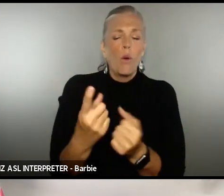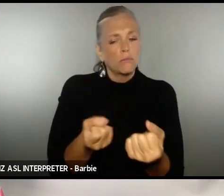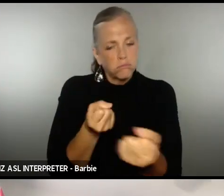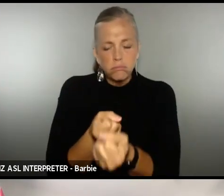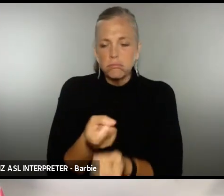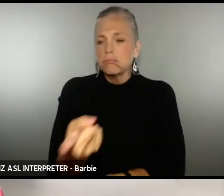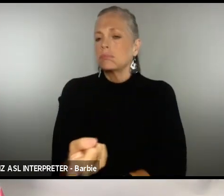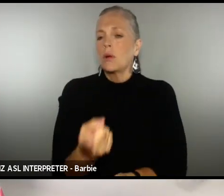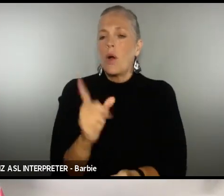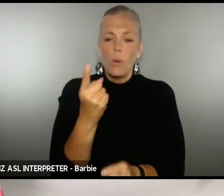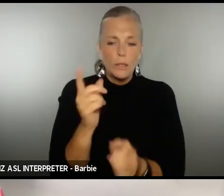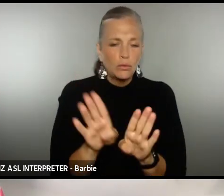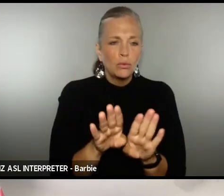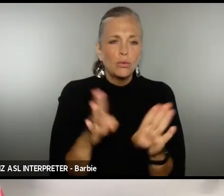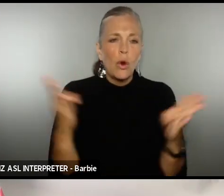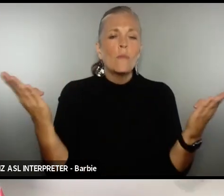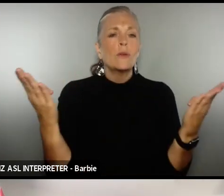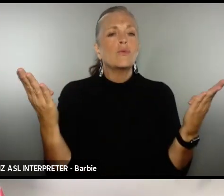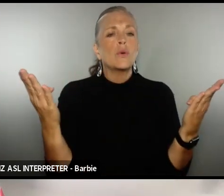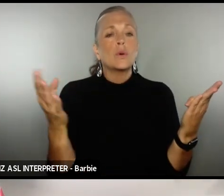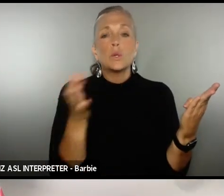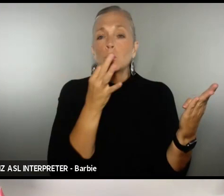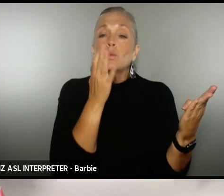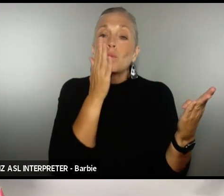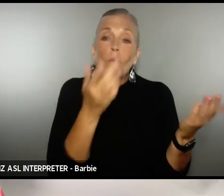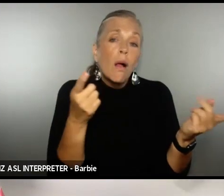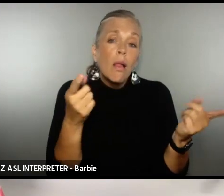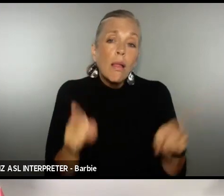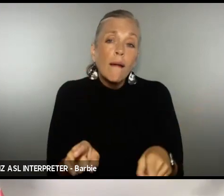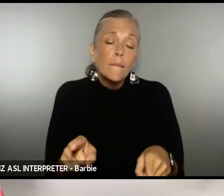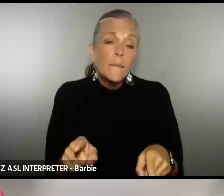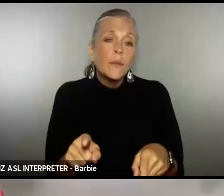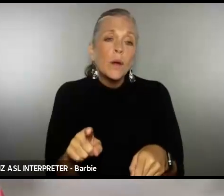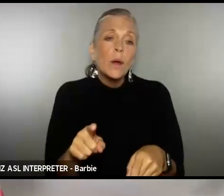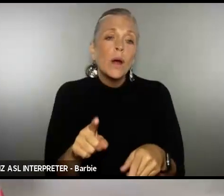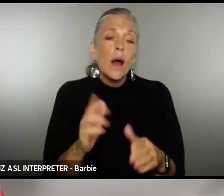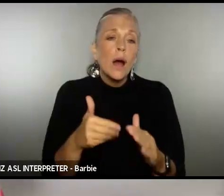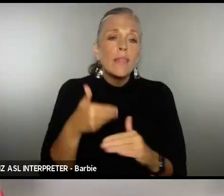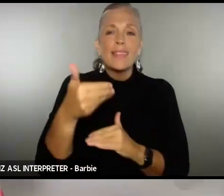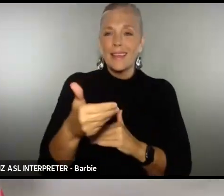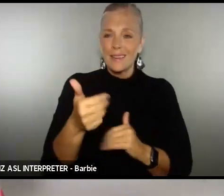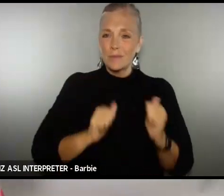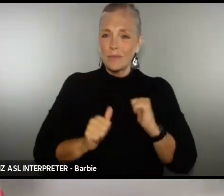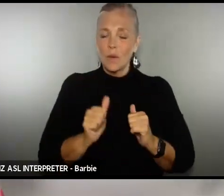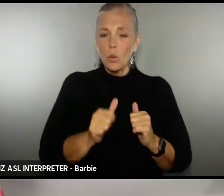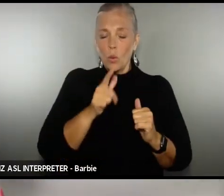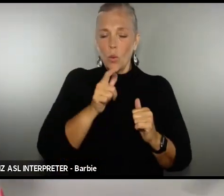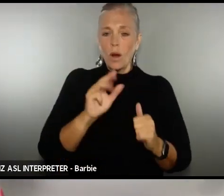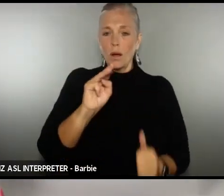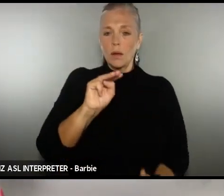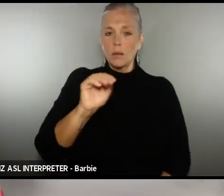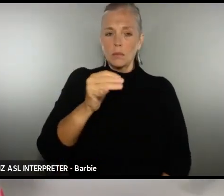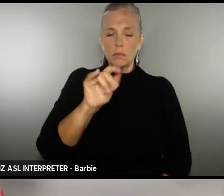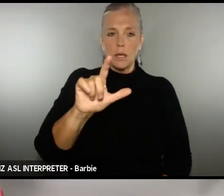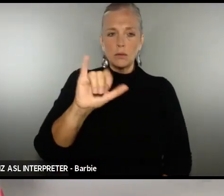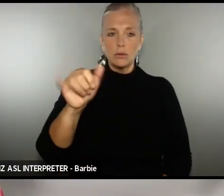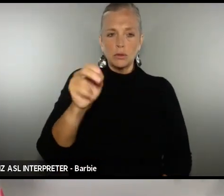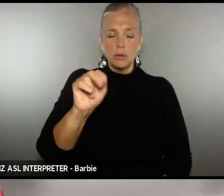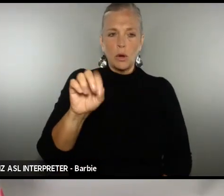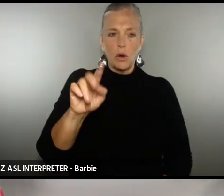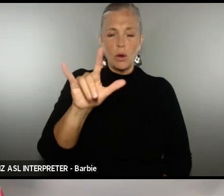doors. Up soon, we have another original work by Michael John Carley called Pierrot's Magic